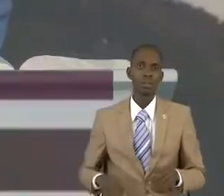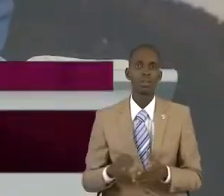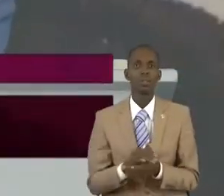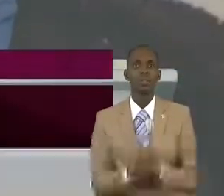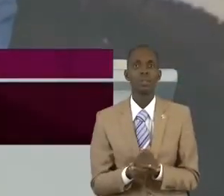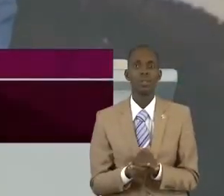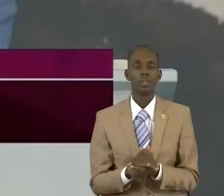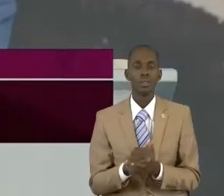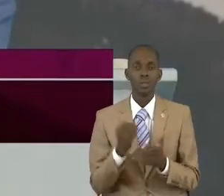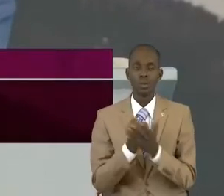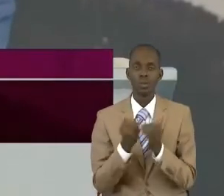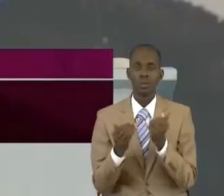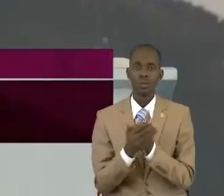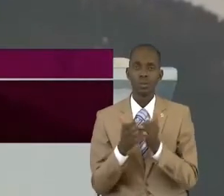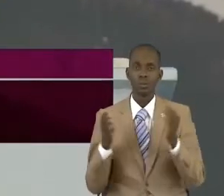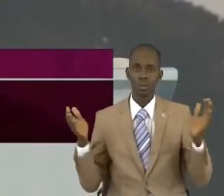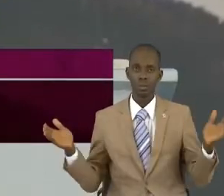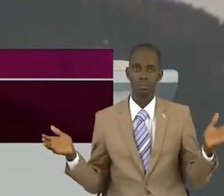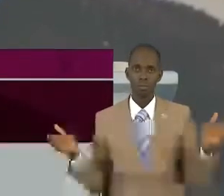crucified,